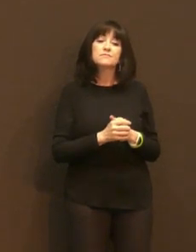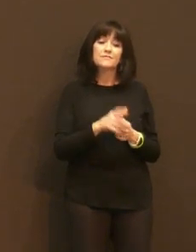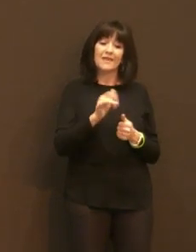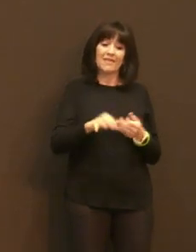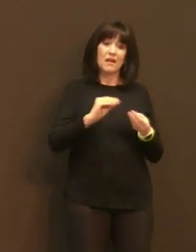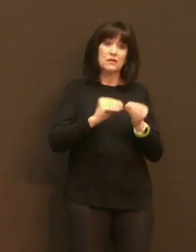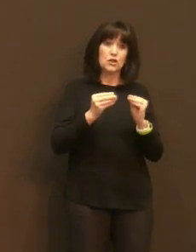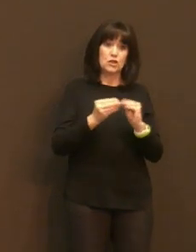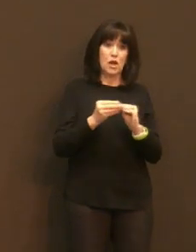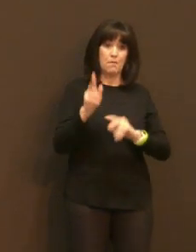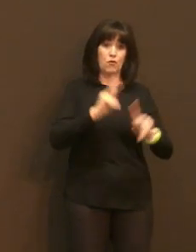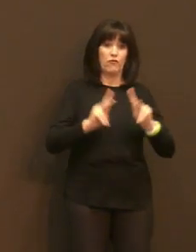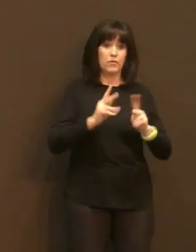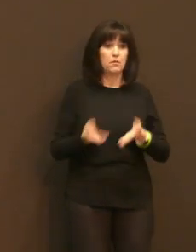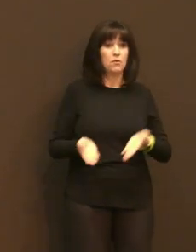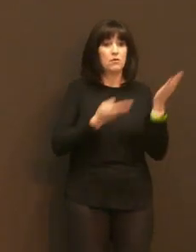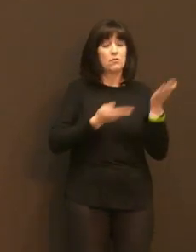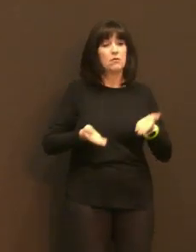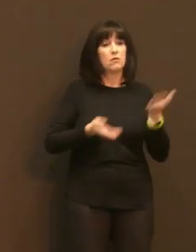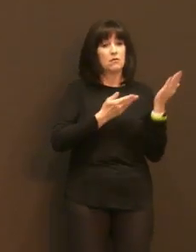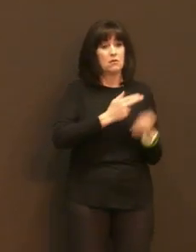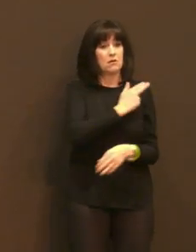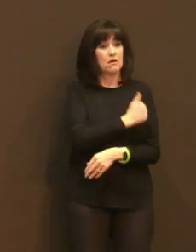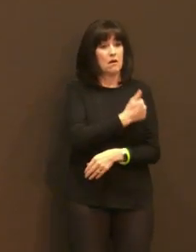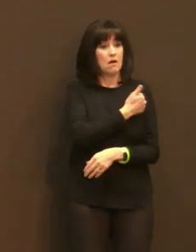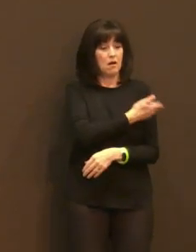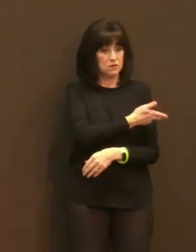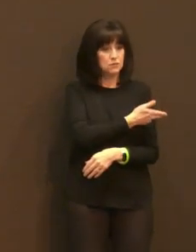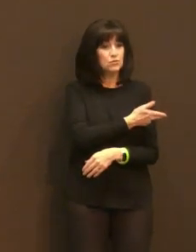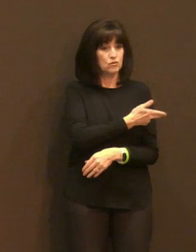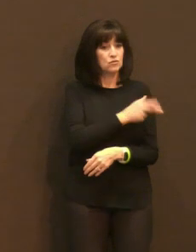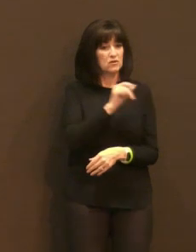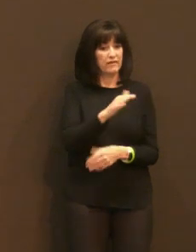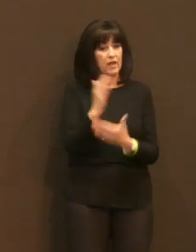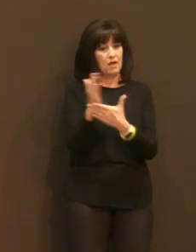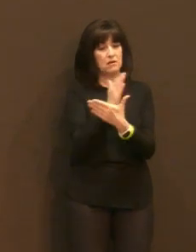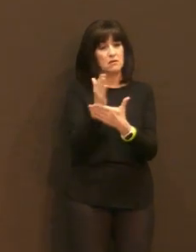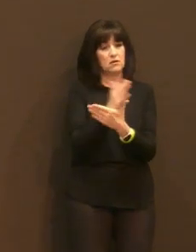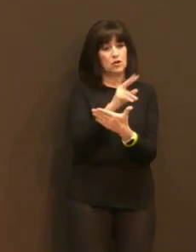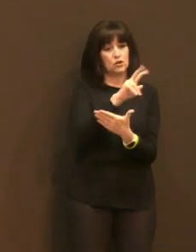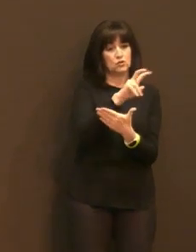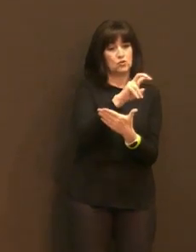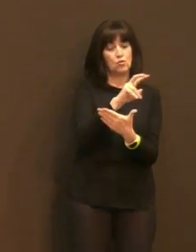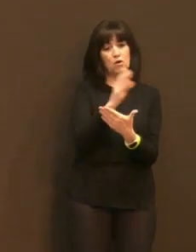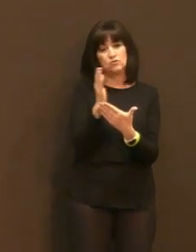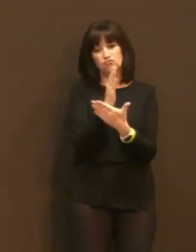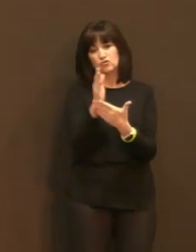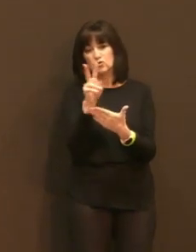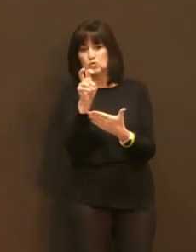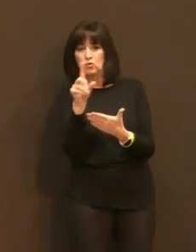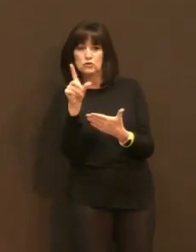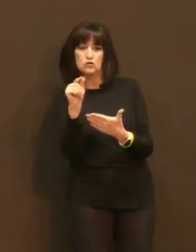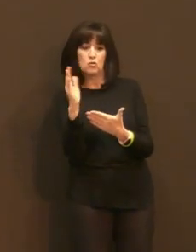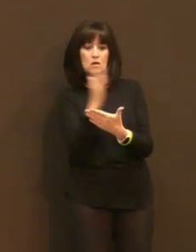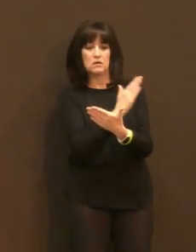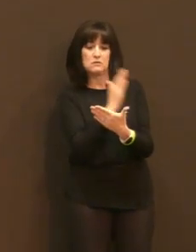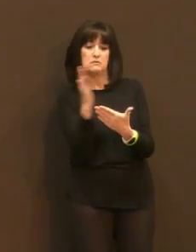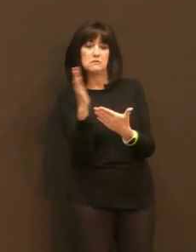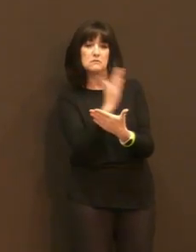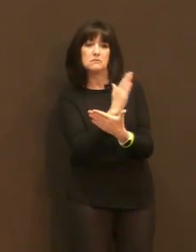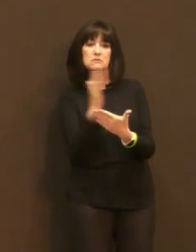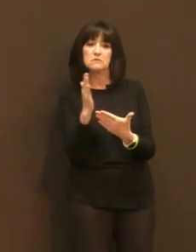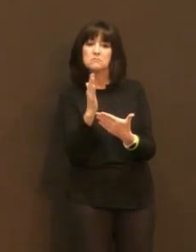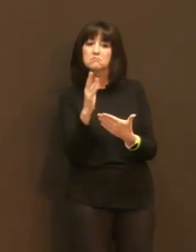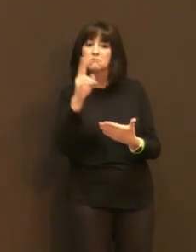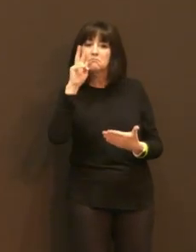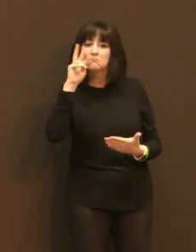of hospitalizations in the 210 to 220 range today, we'll see what that number gets to be. We're in pretty